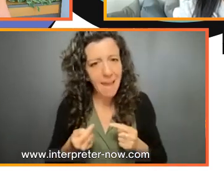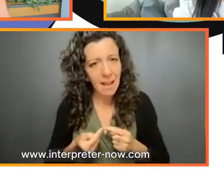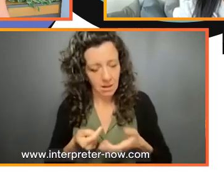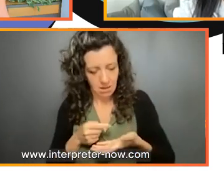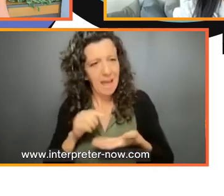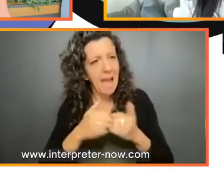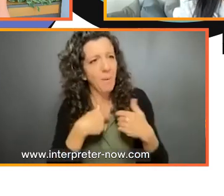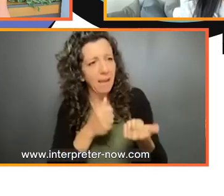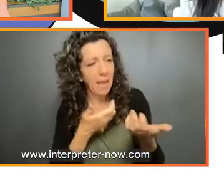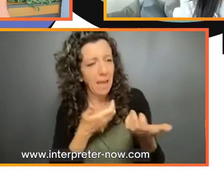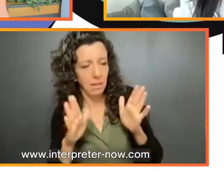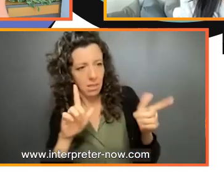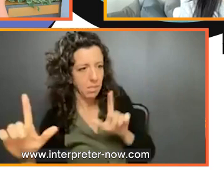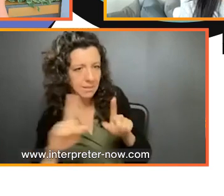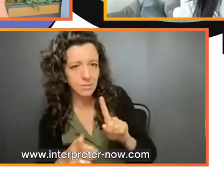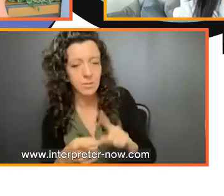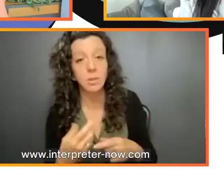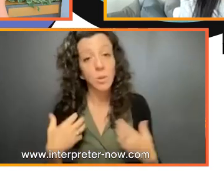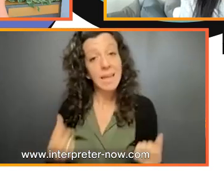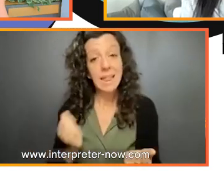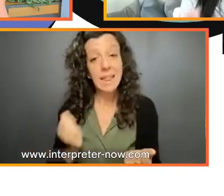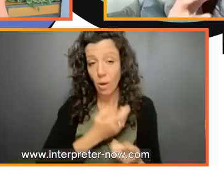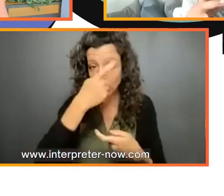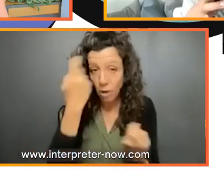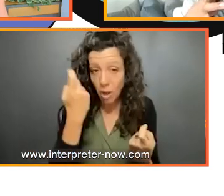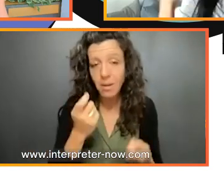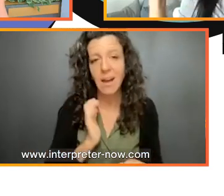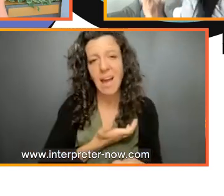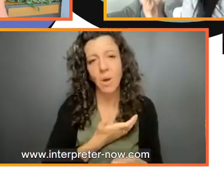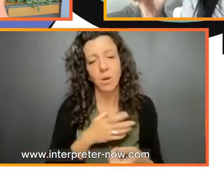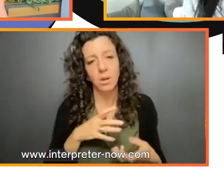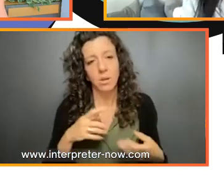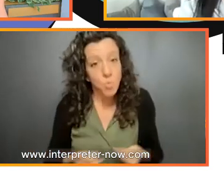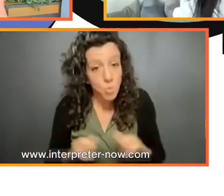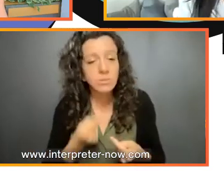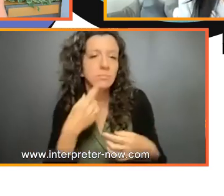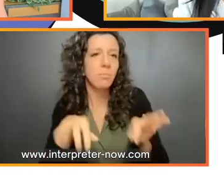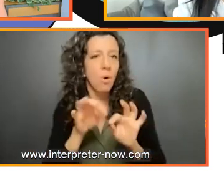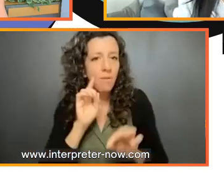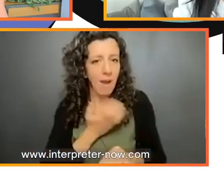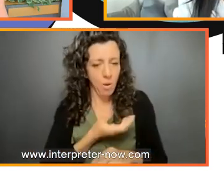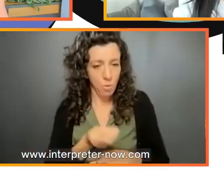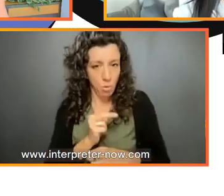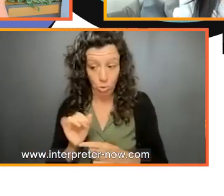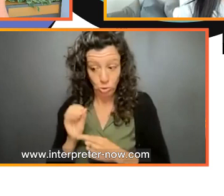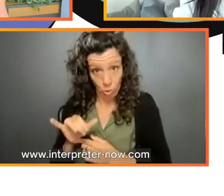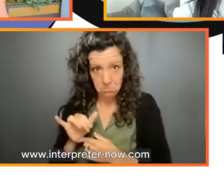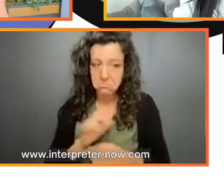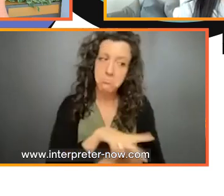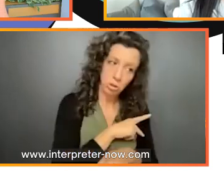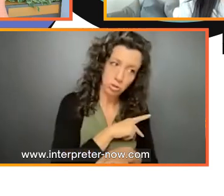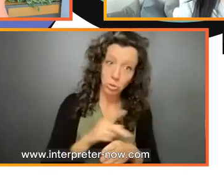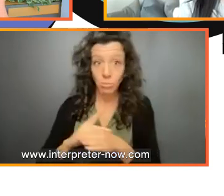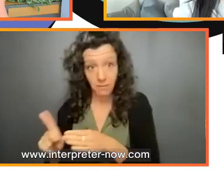allyship and being a leader and creating workplace experiences and a society when we are more